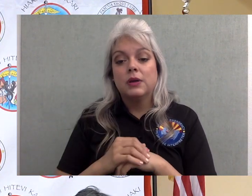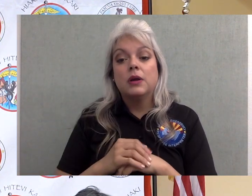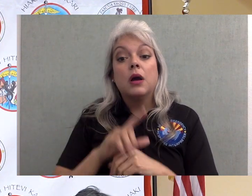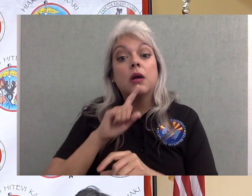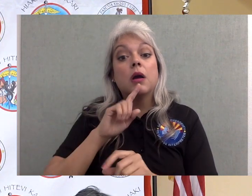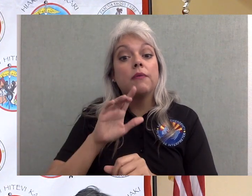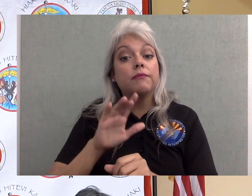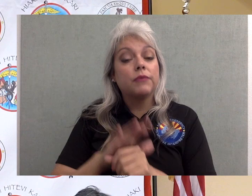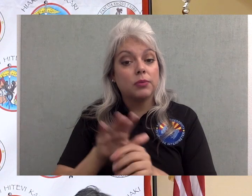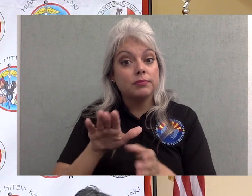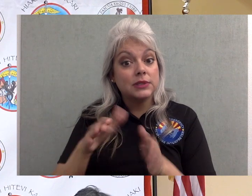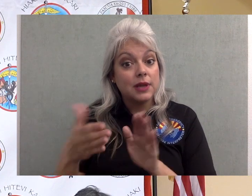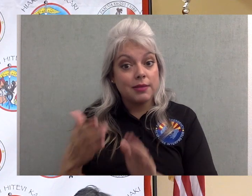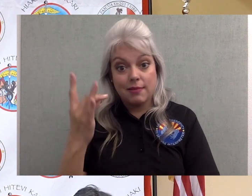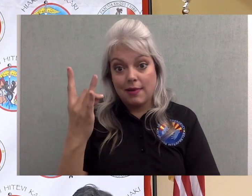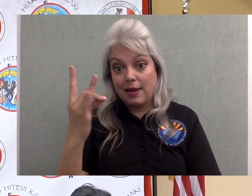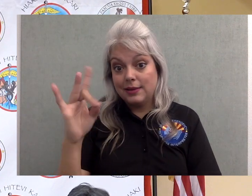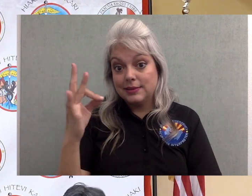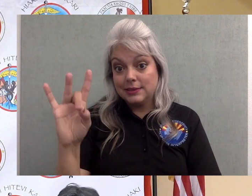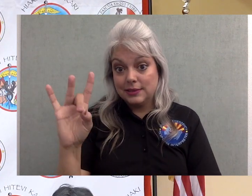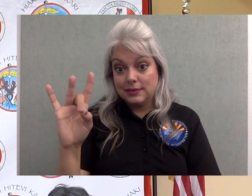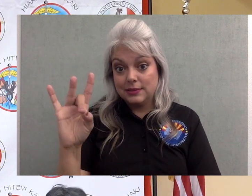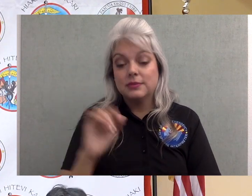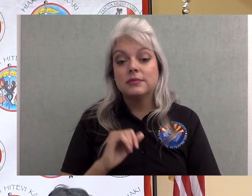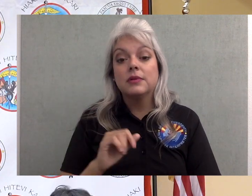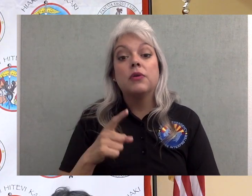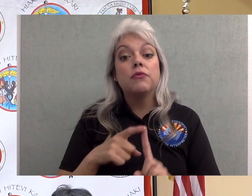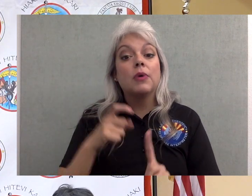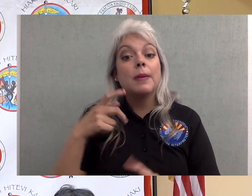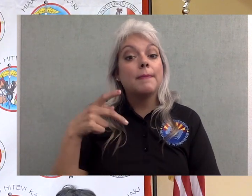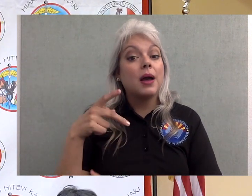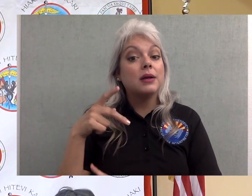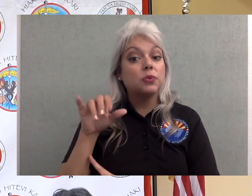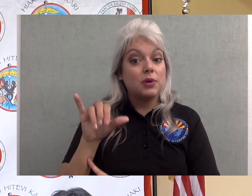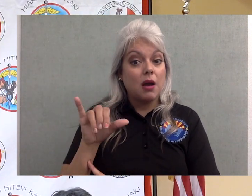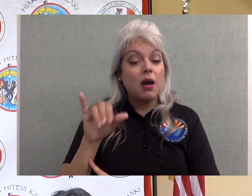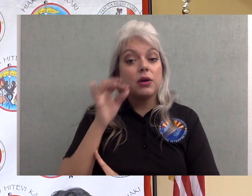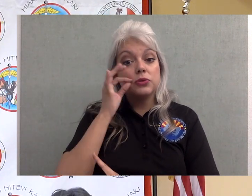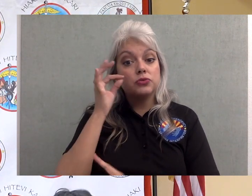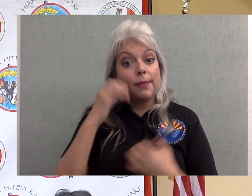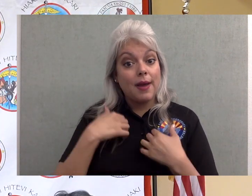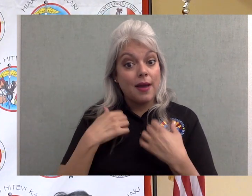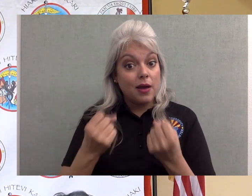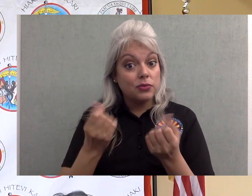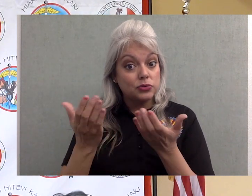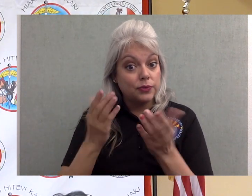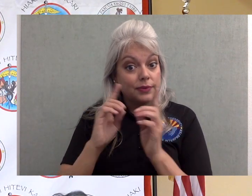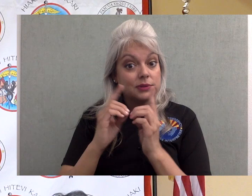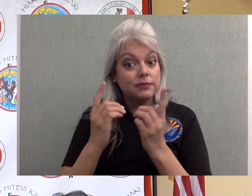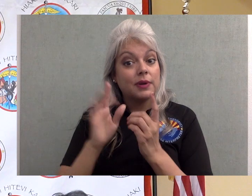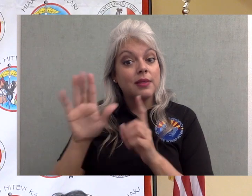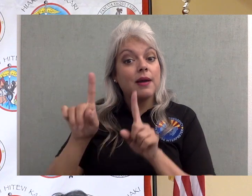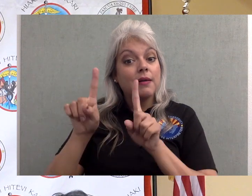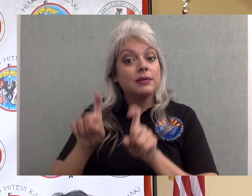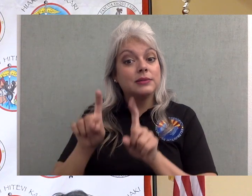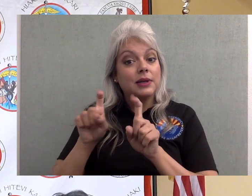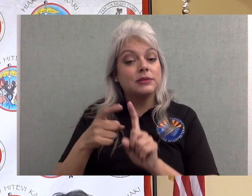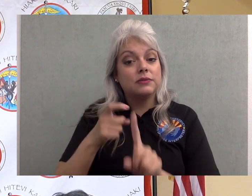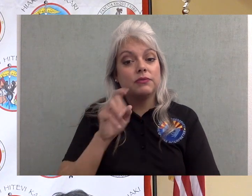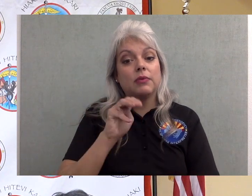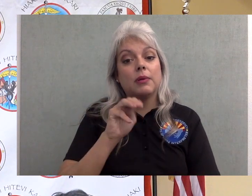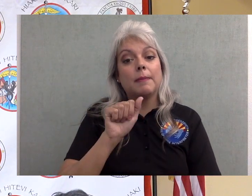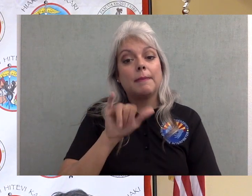is 18. And from the PYT Tribal Health Services Division, testing completed from May